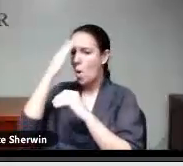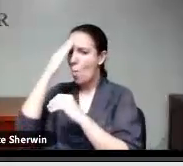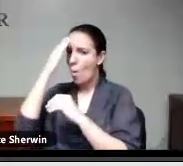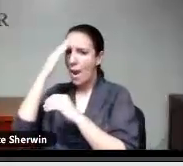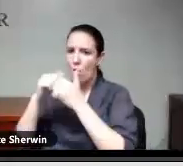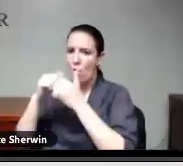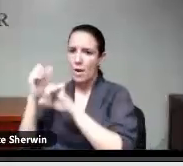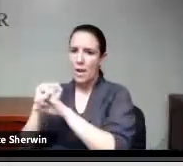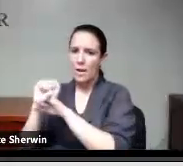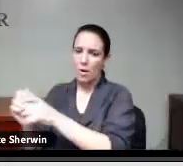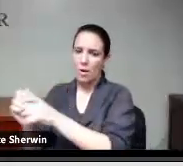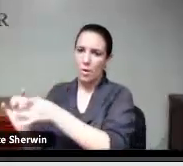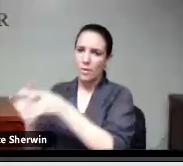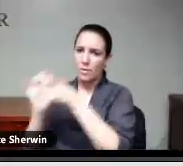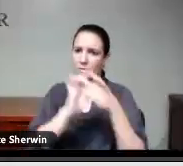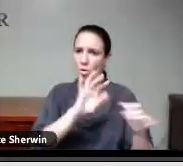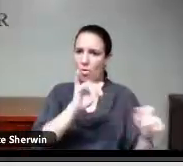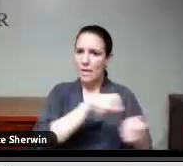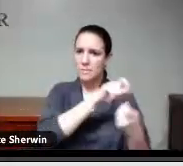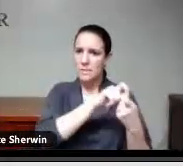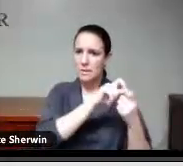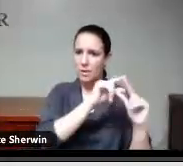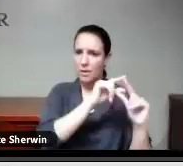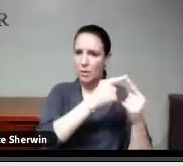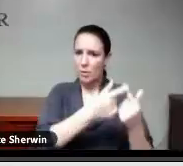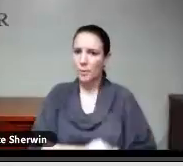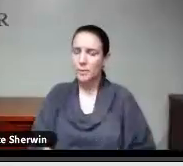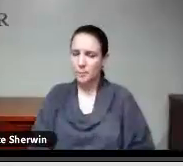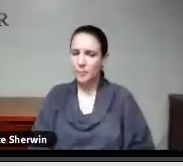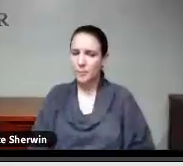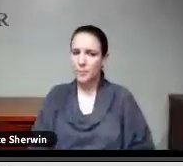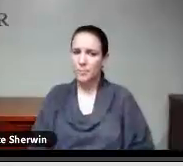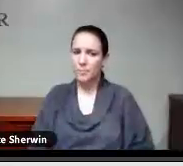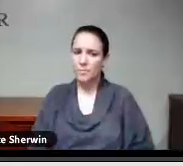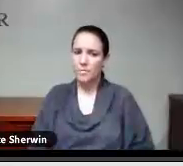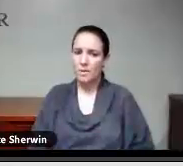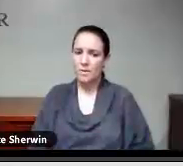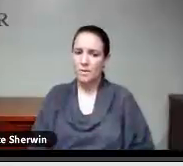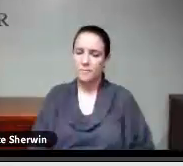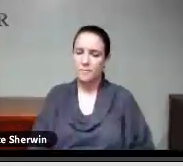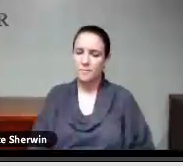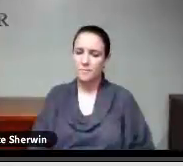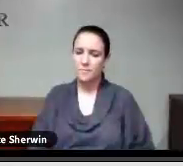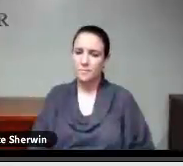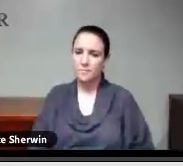in the community or on campus that we've been meaning to establish relationships with.